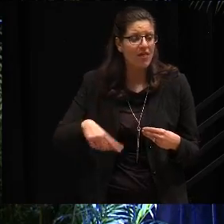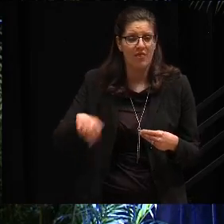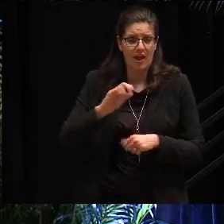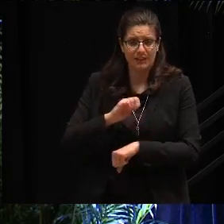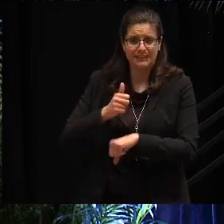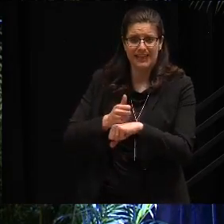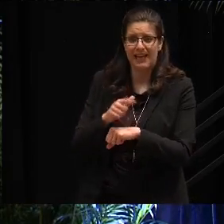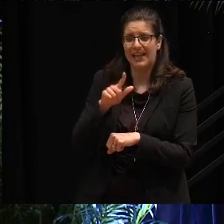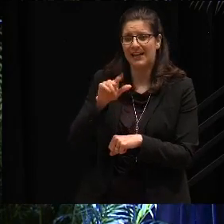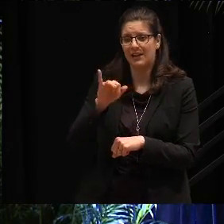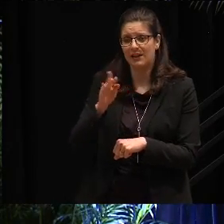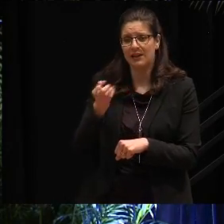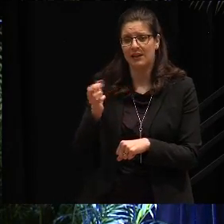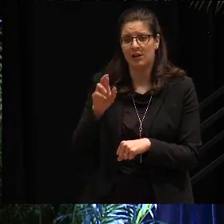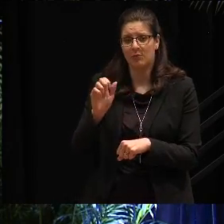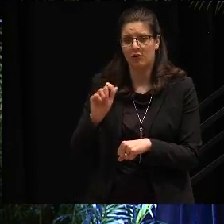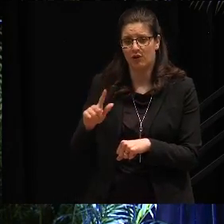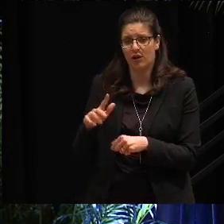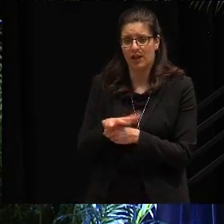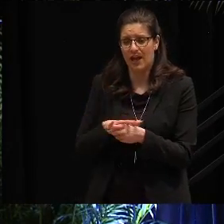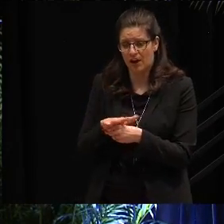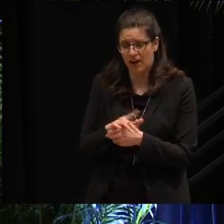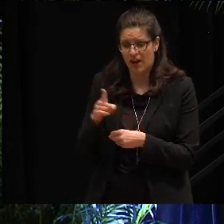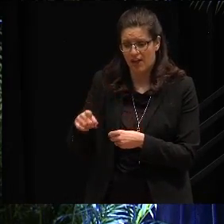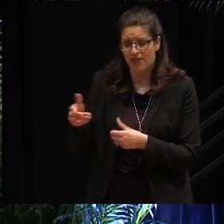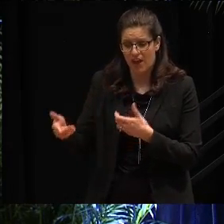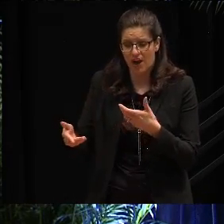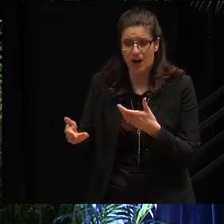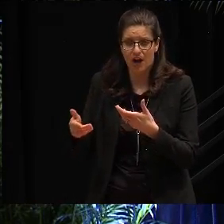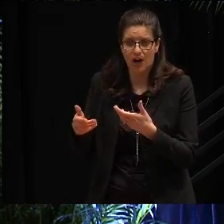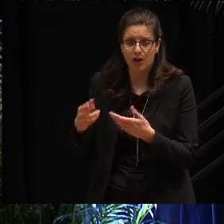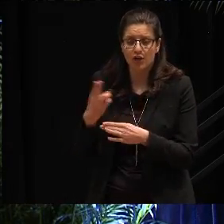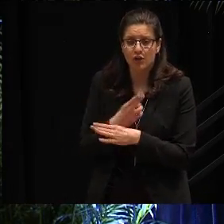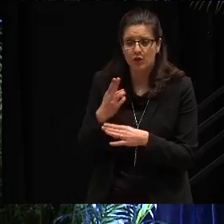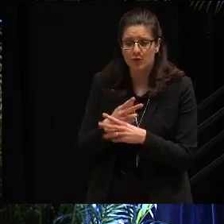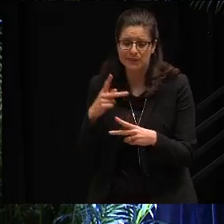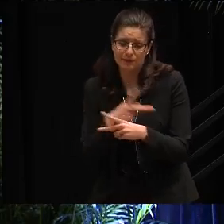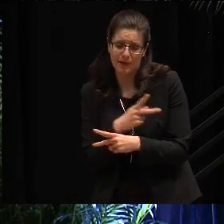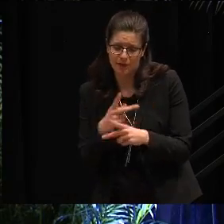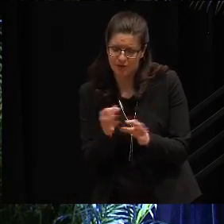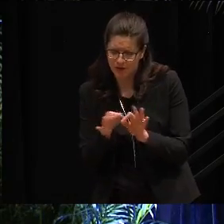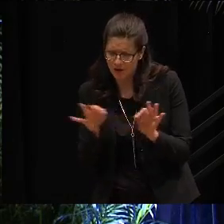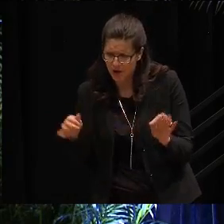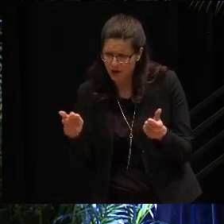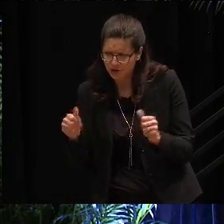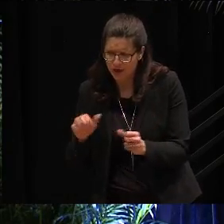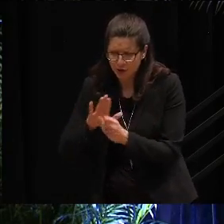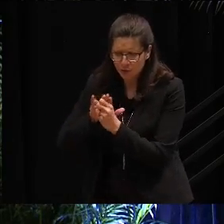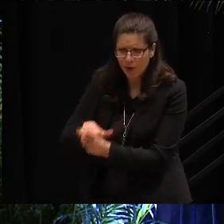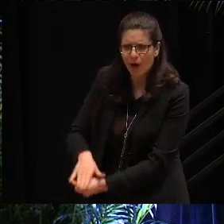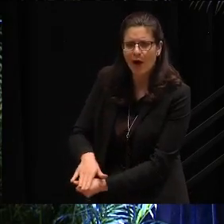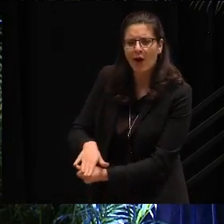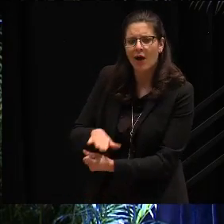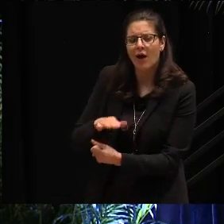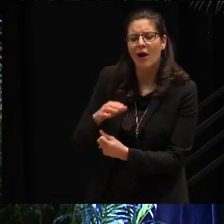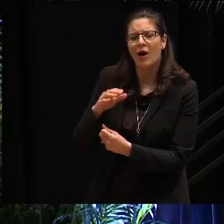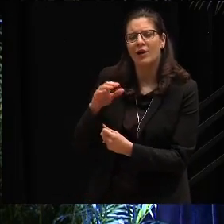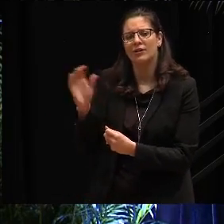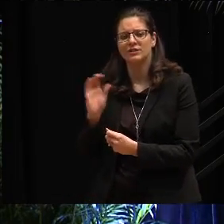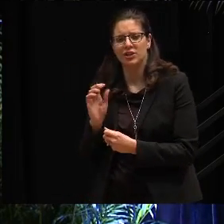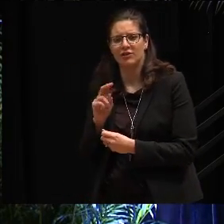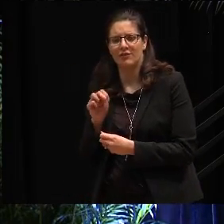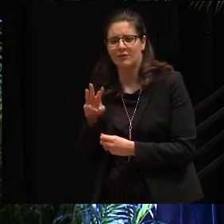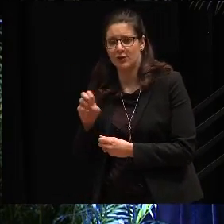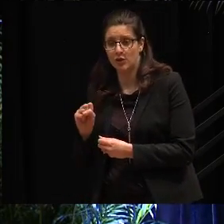area, Silicon Valley? They're employing often algorithms to batten down conservative news.